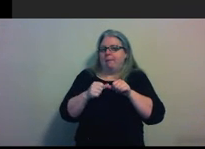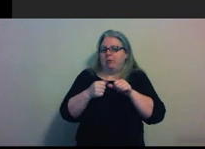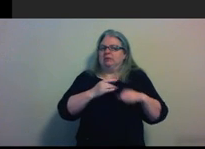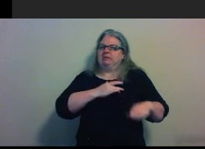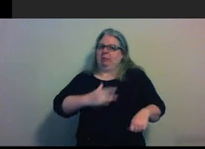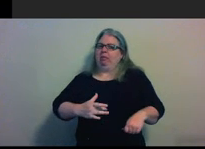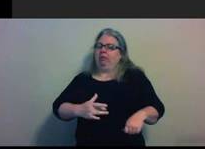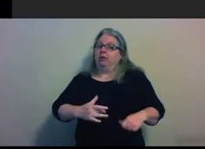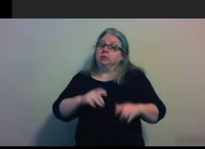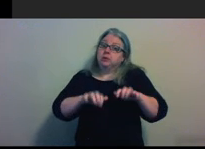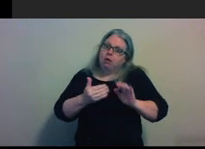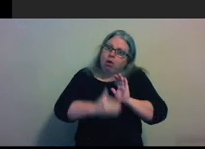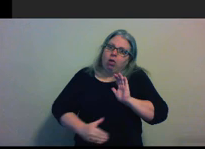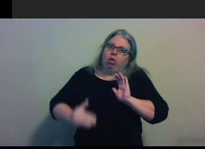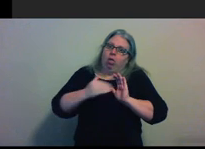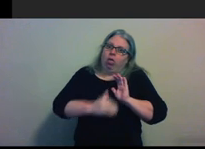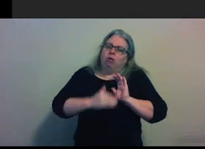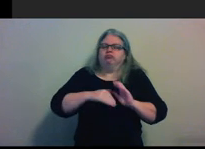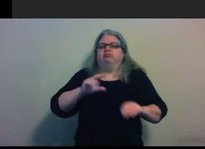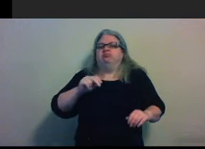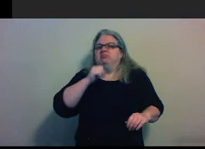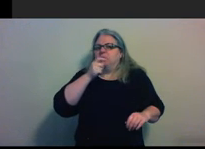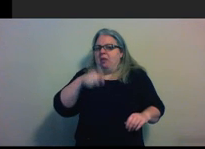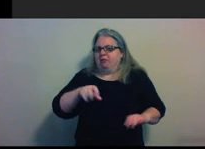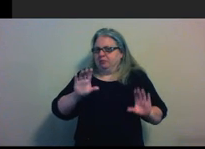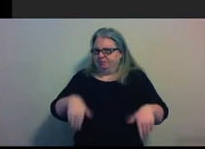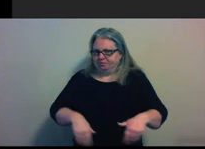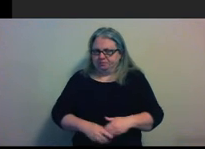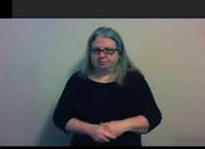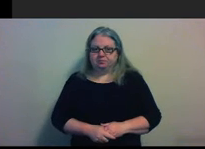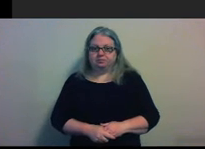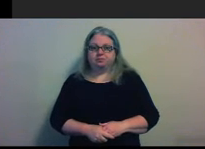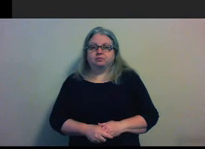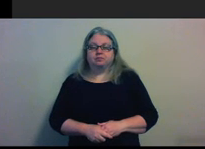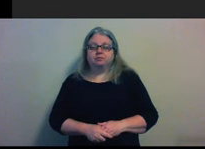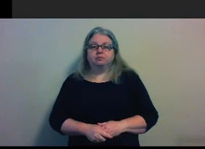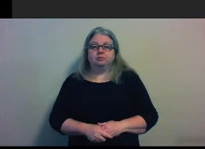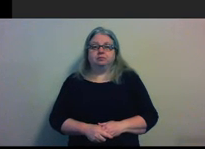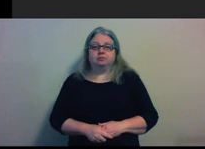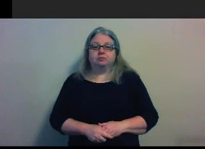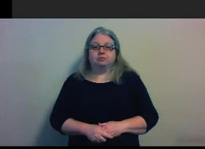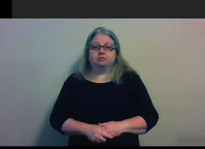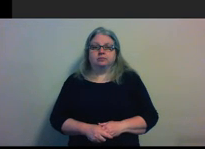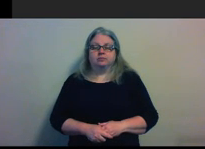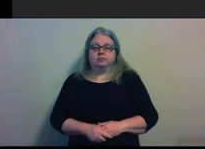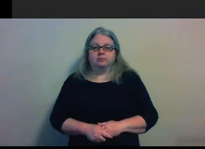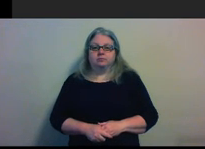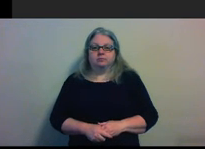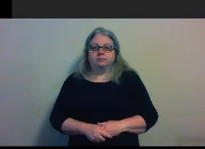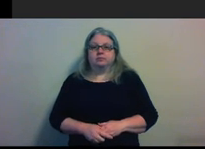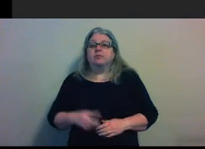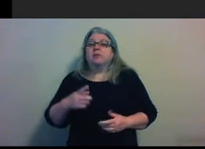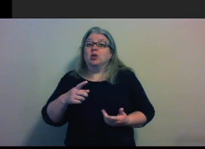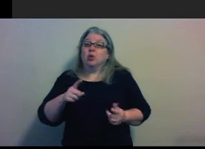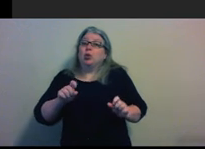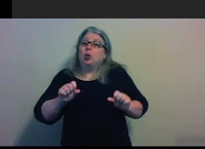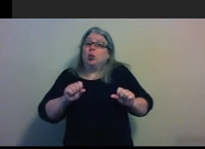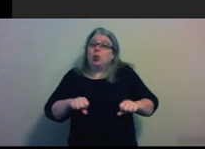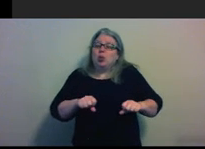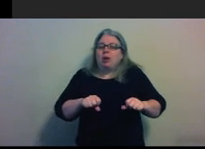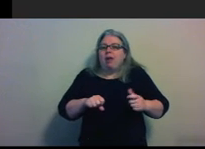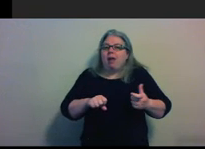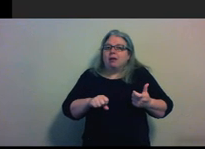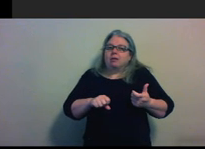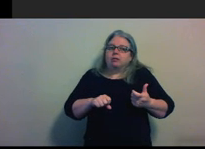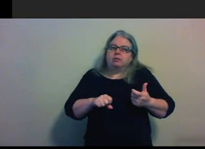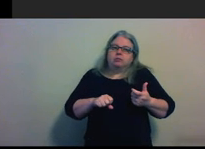you go into the session, so you don't have to retype it every time. So you want to make sure that you use your first name, and if you want, you can put the first initial